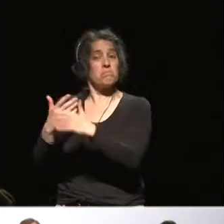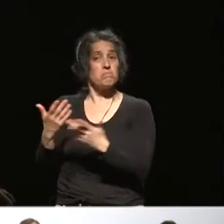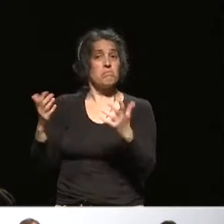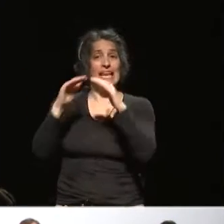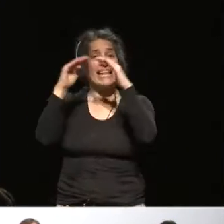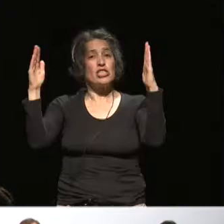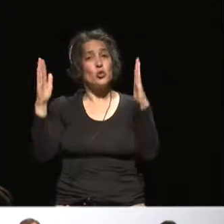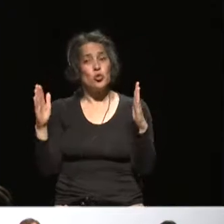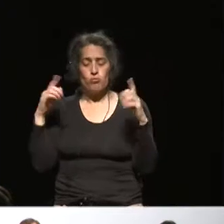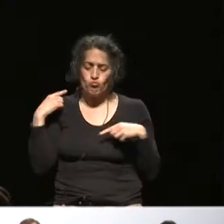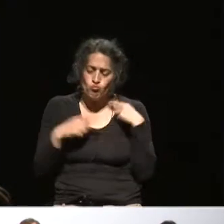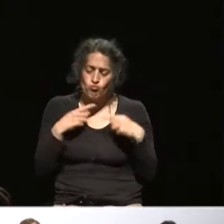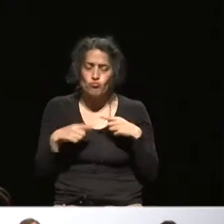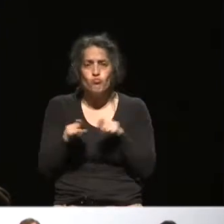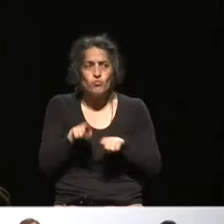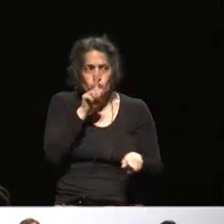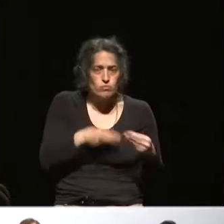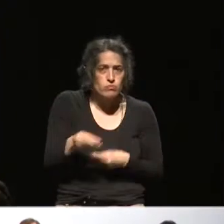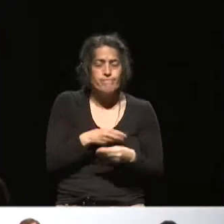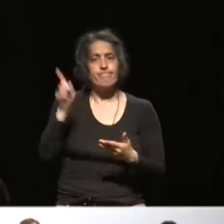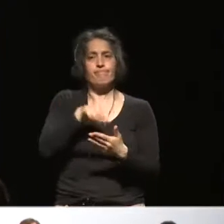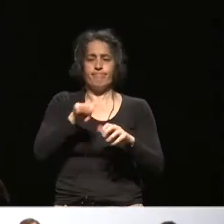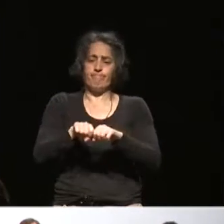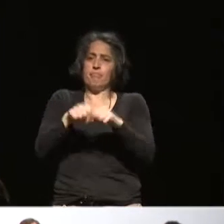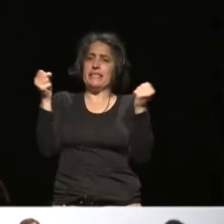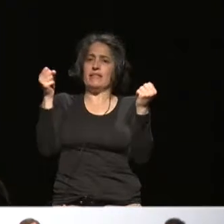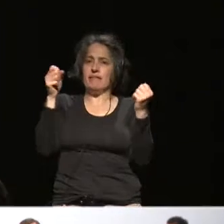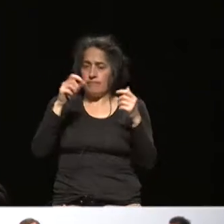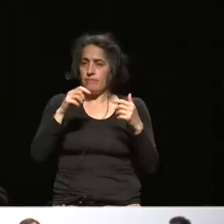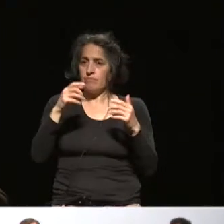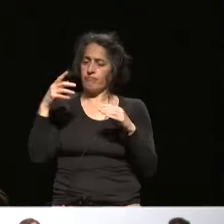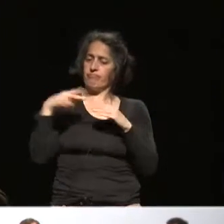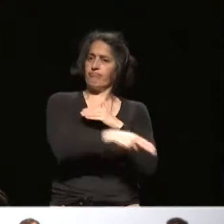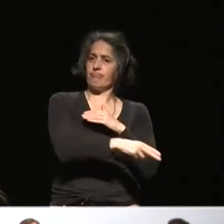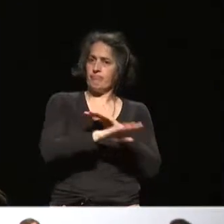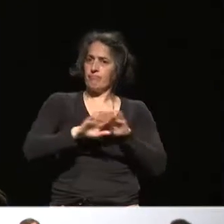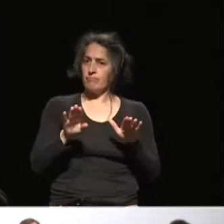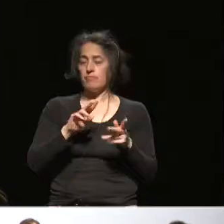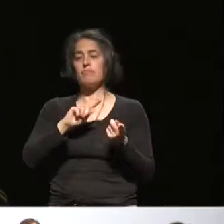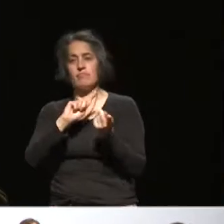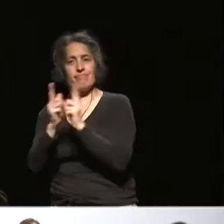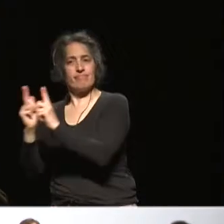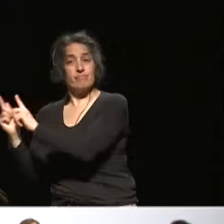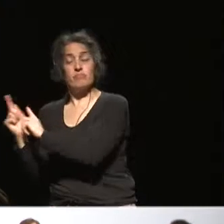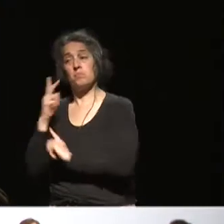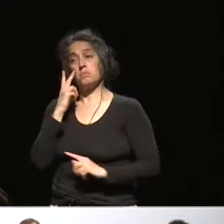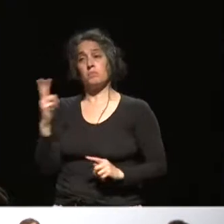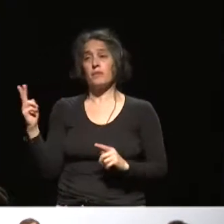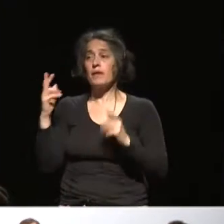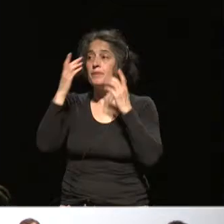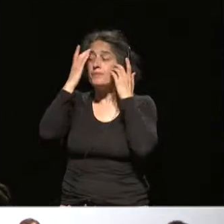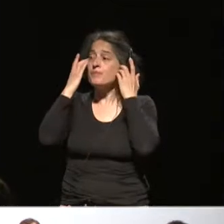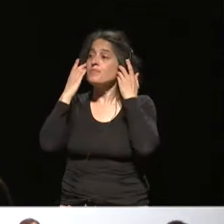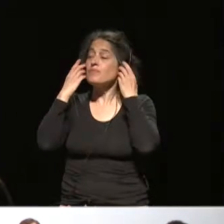out 2 takeaway messages here. Firstly, in line with what Miriam was saying, the way we try to